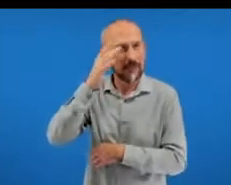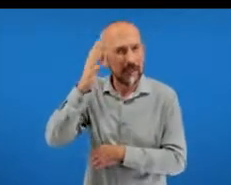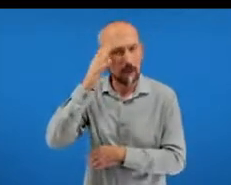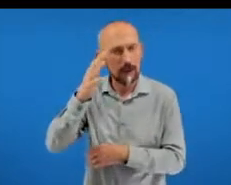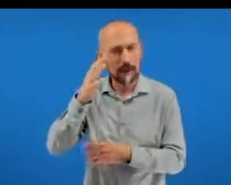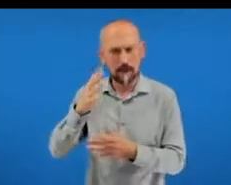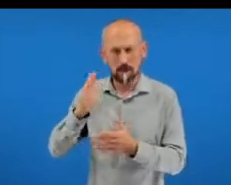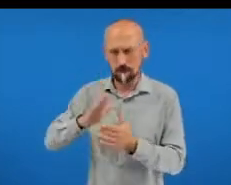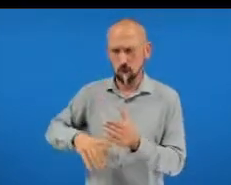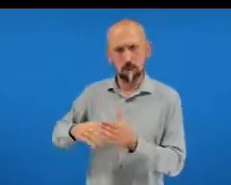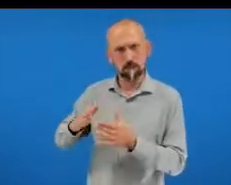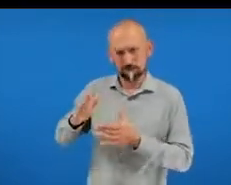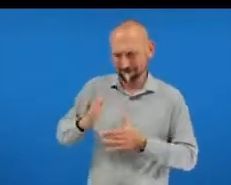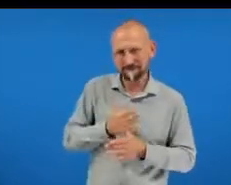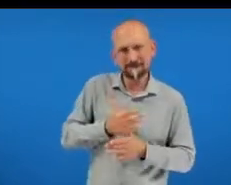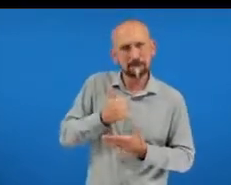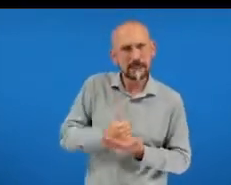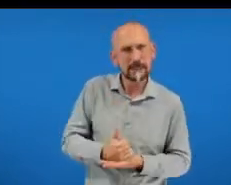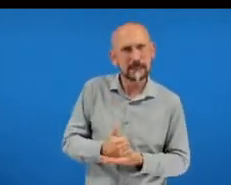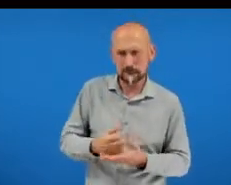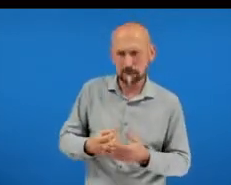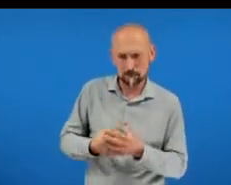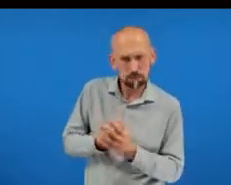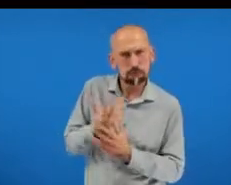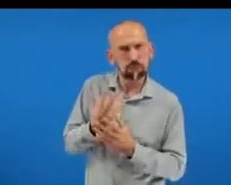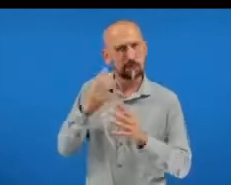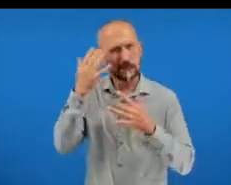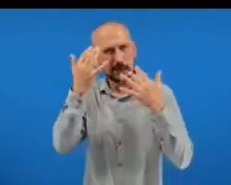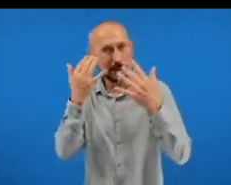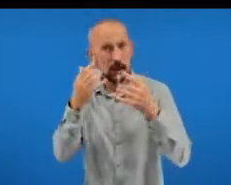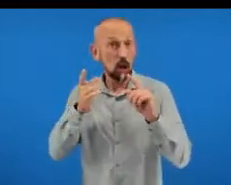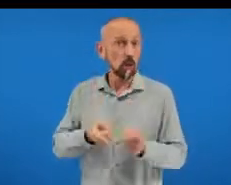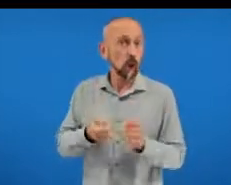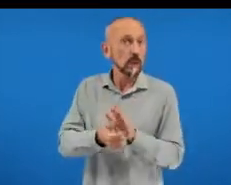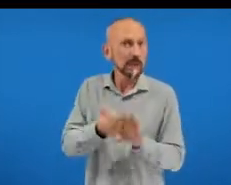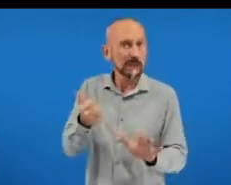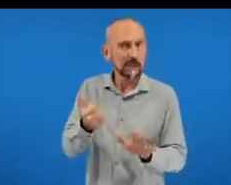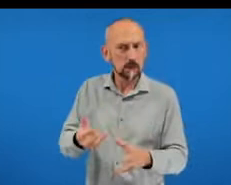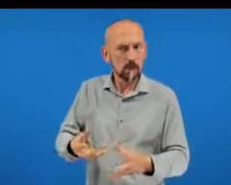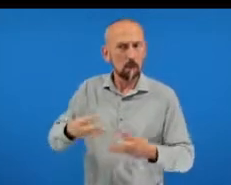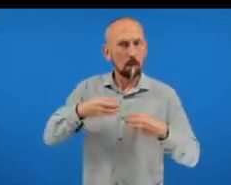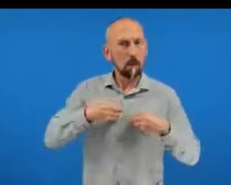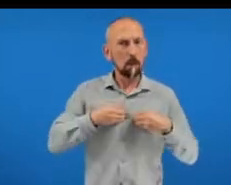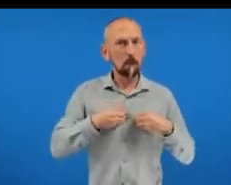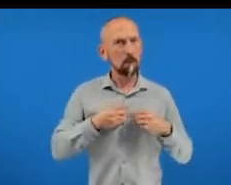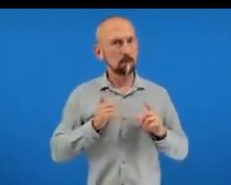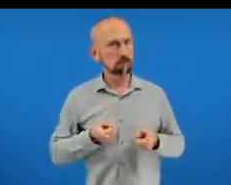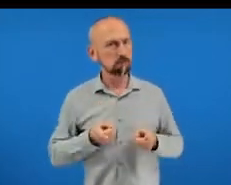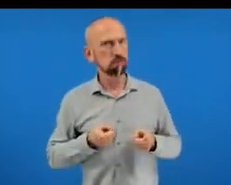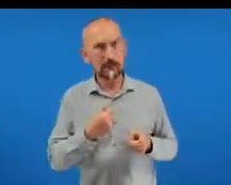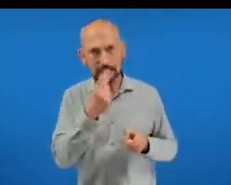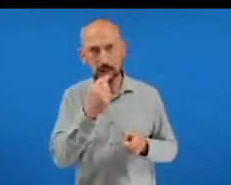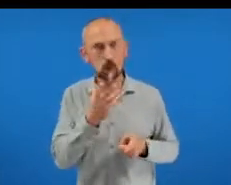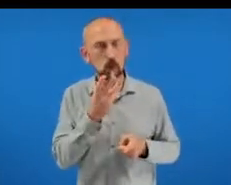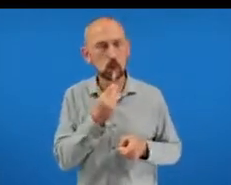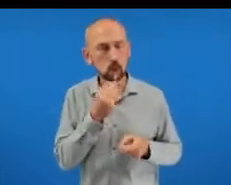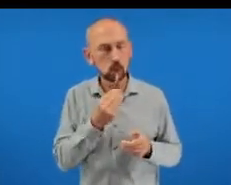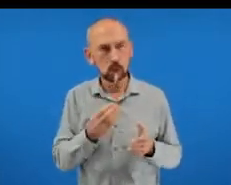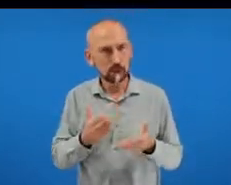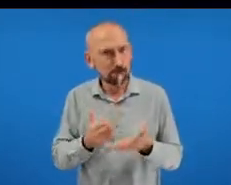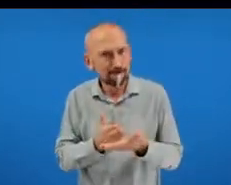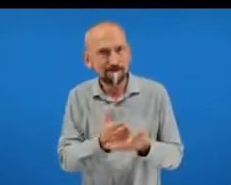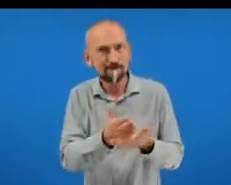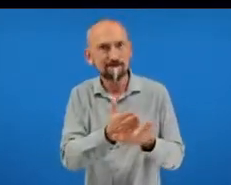we do, that those particular skills lend themselves very well in a journey